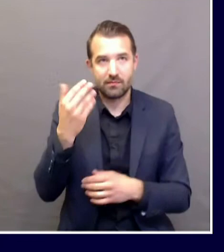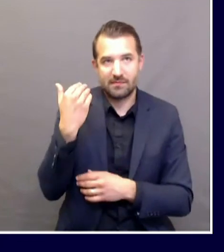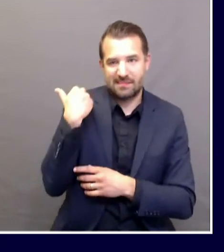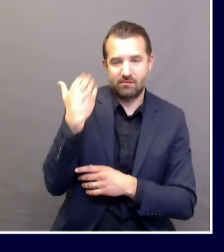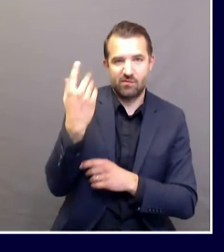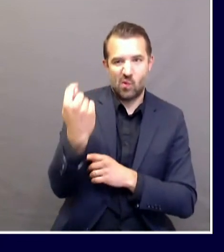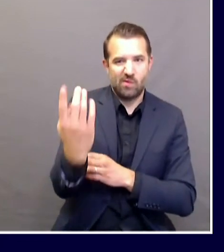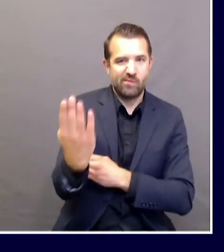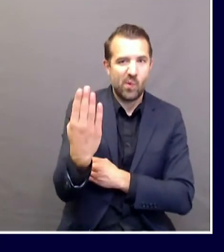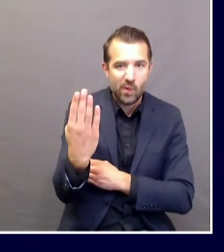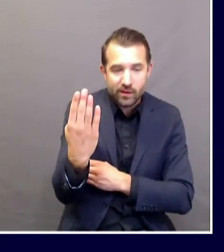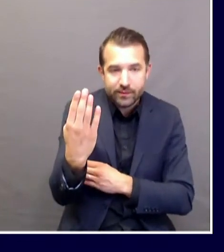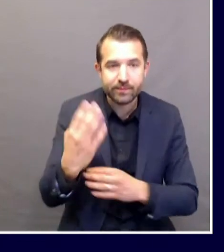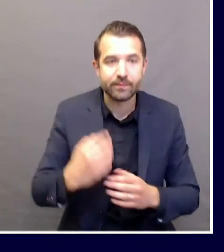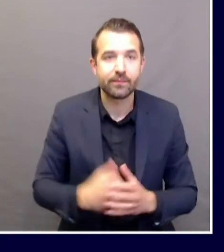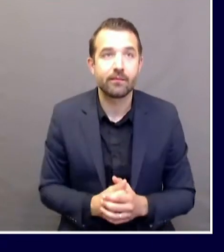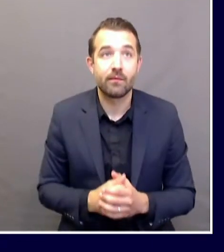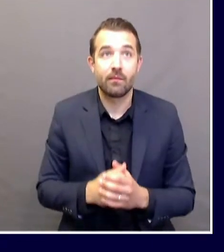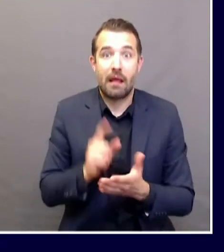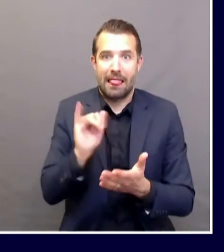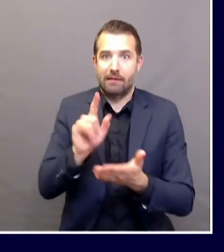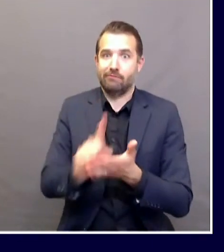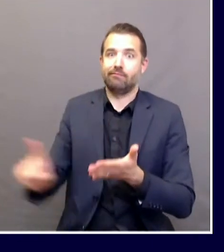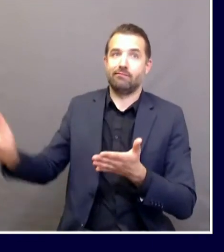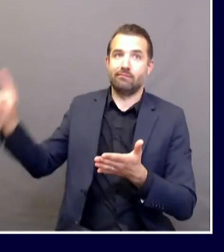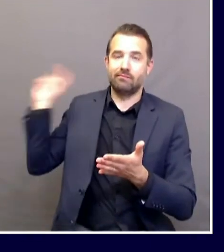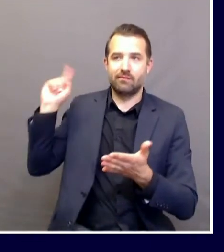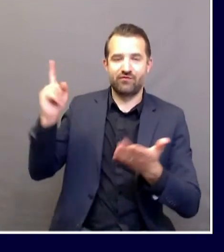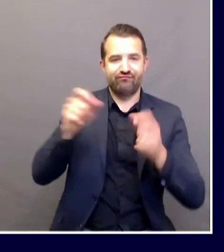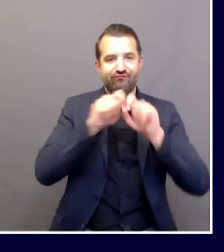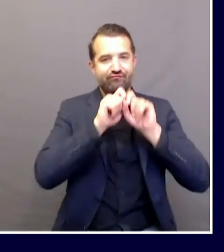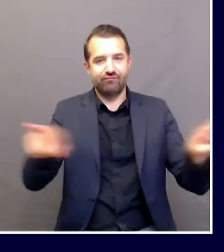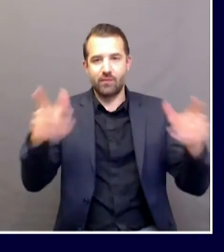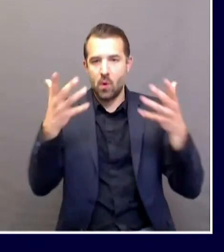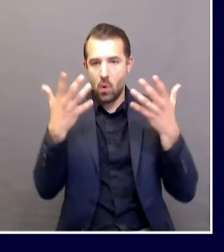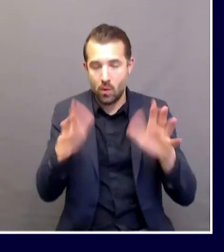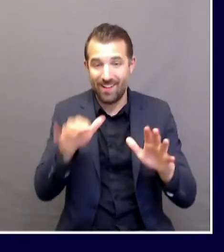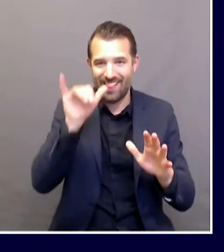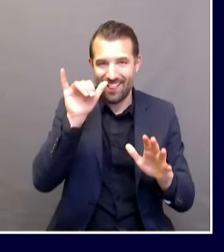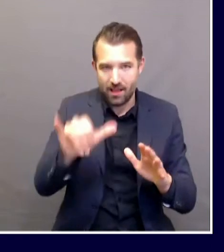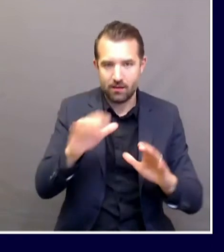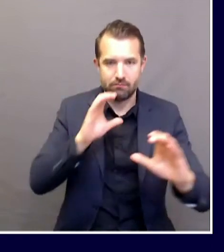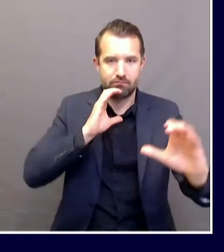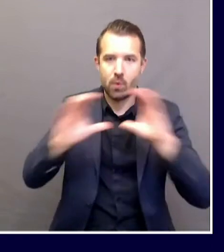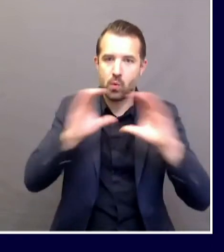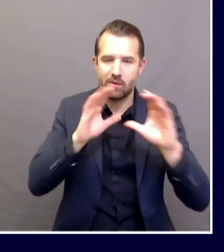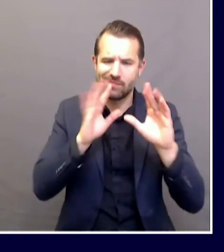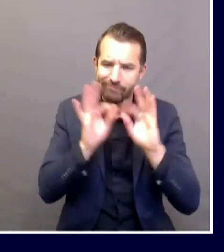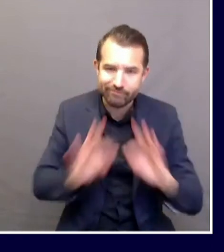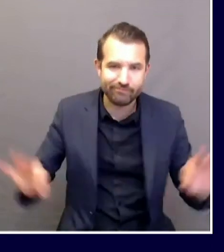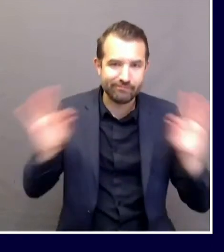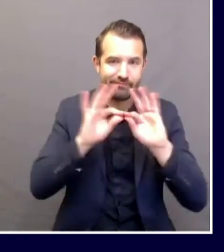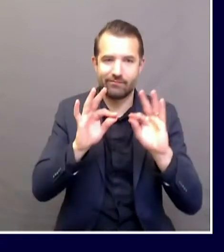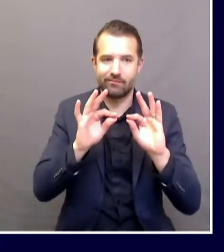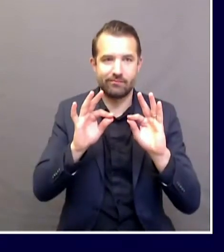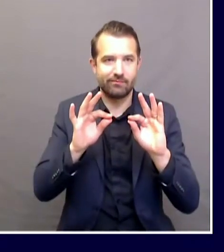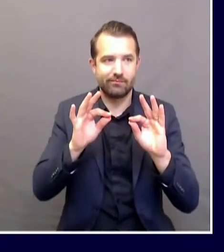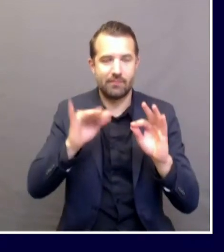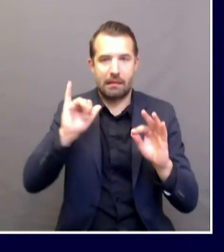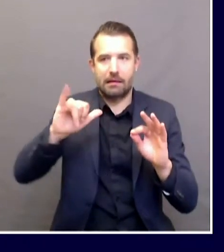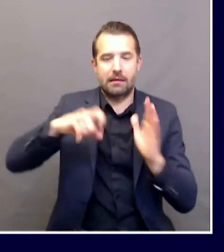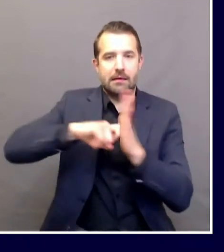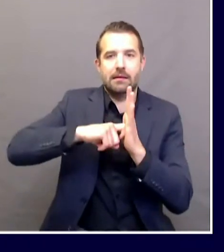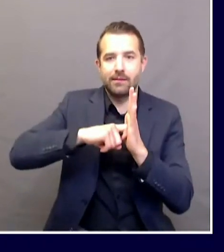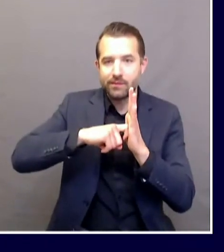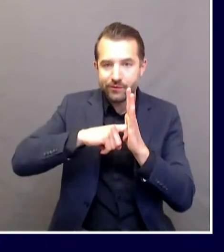this. And I think communications like that are instrumental in making sure the medical community is up to speed on